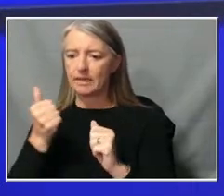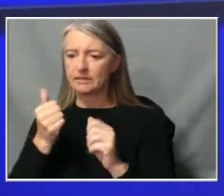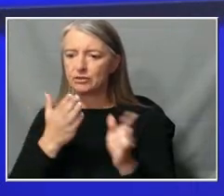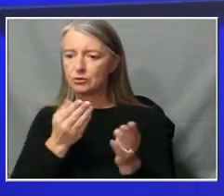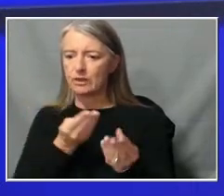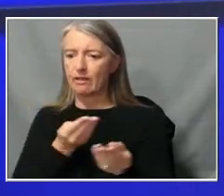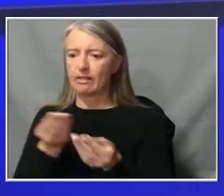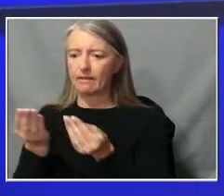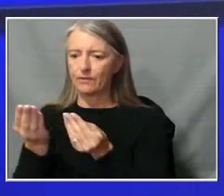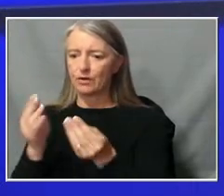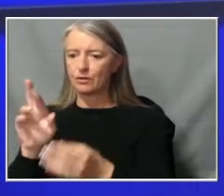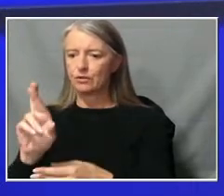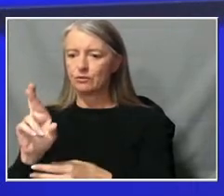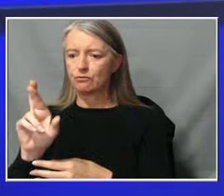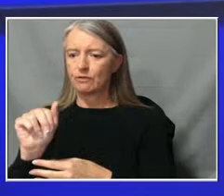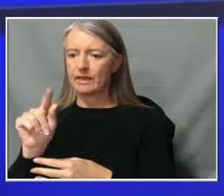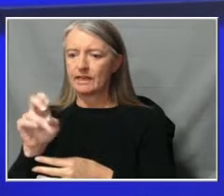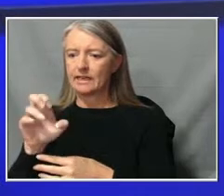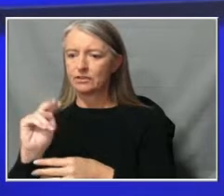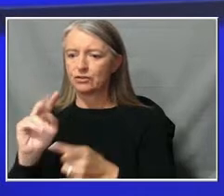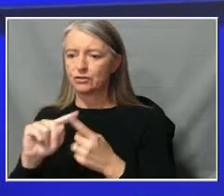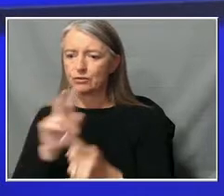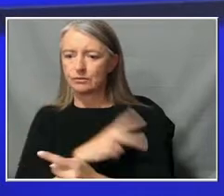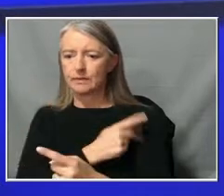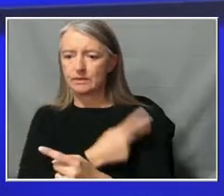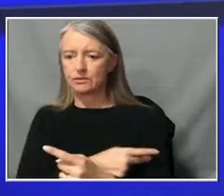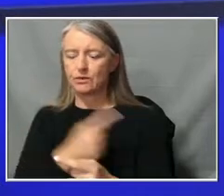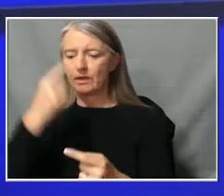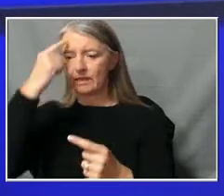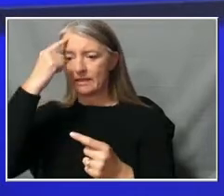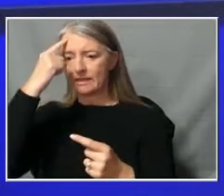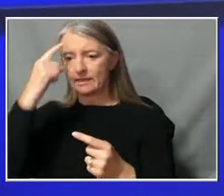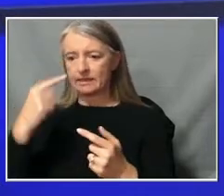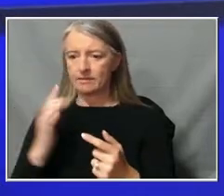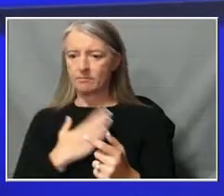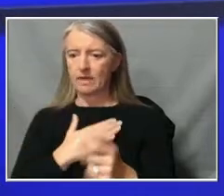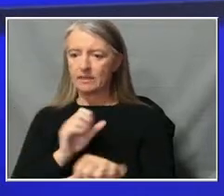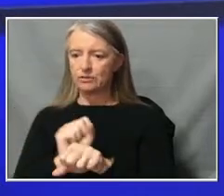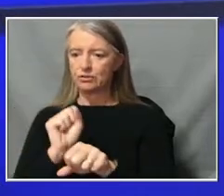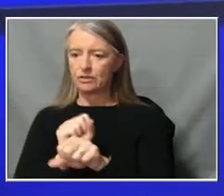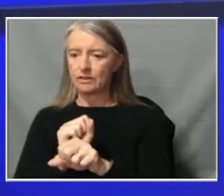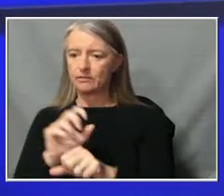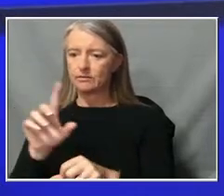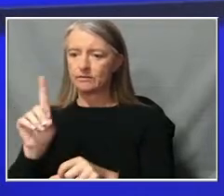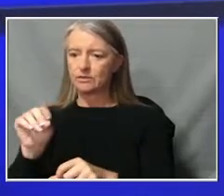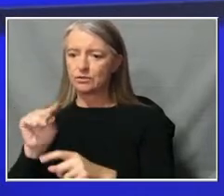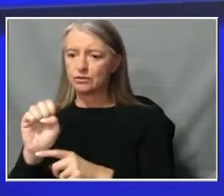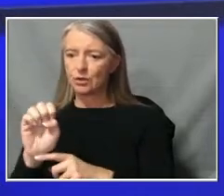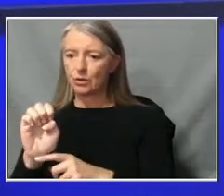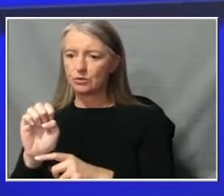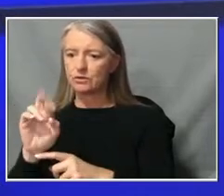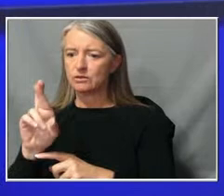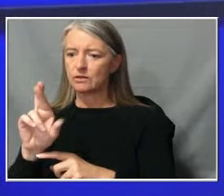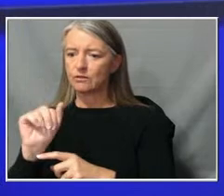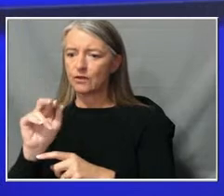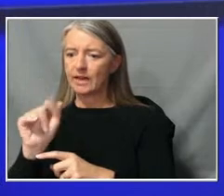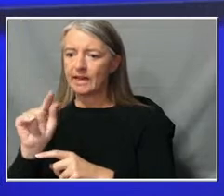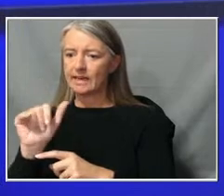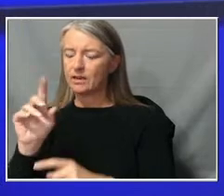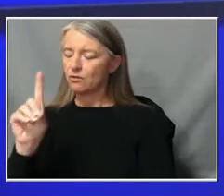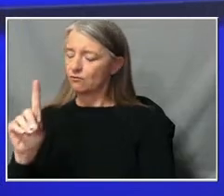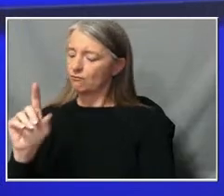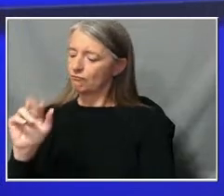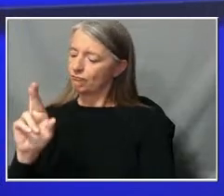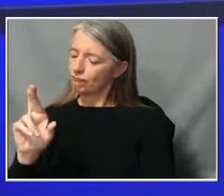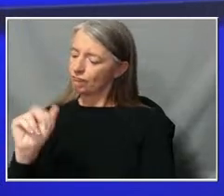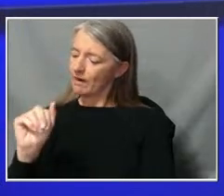the radiation to the patient. So when you think of a dosimetrist, you can think of dose or radiation dose in this case. And what we want